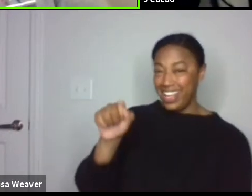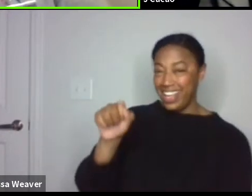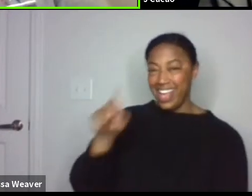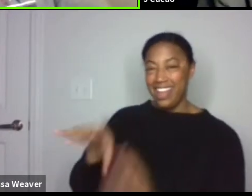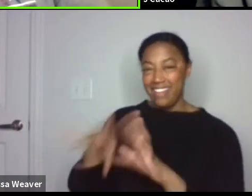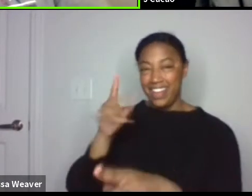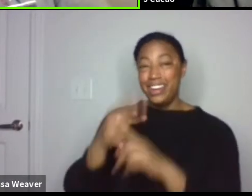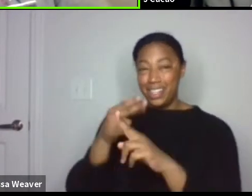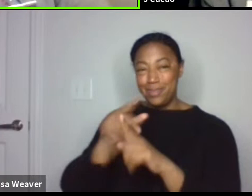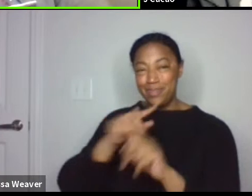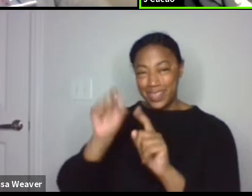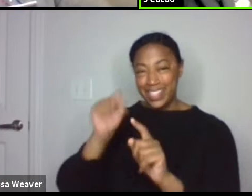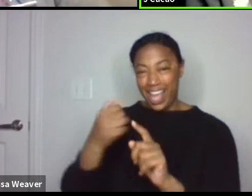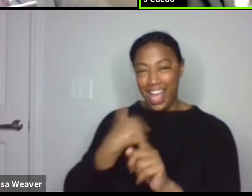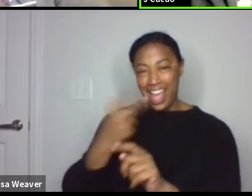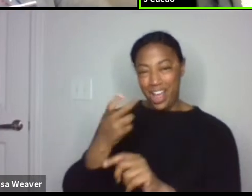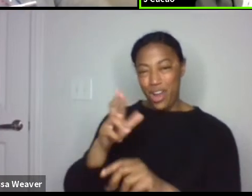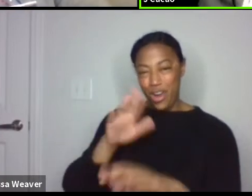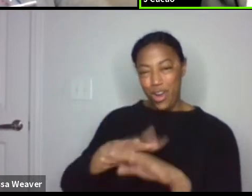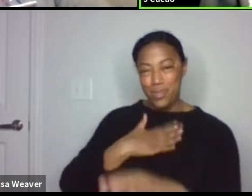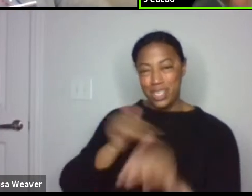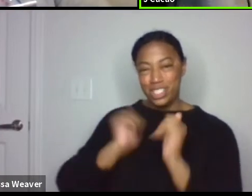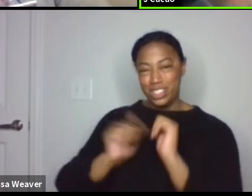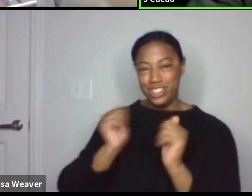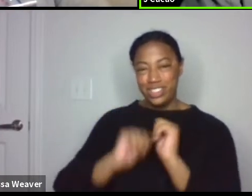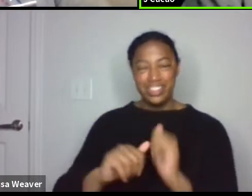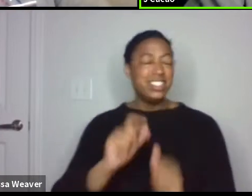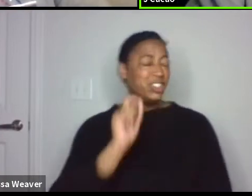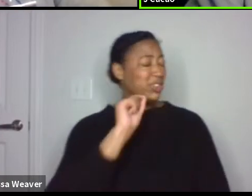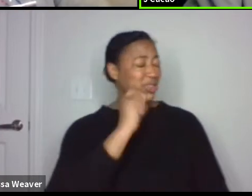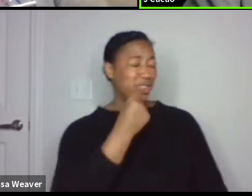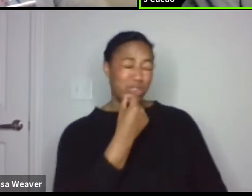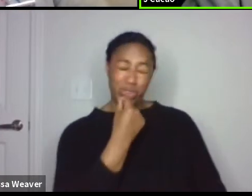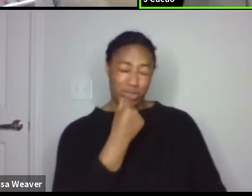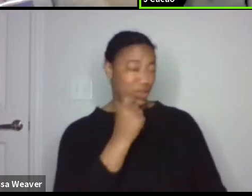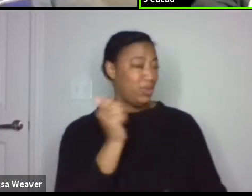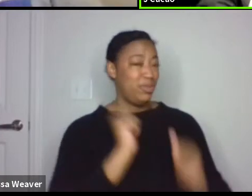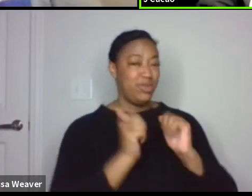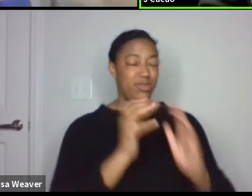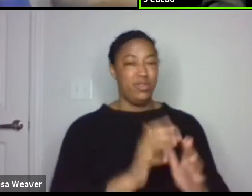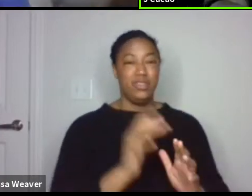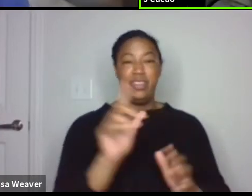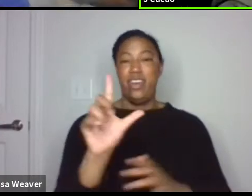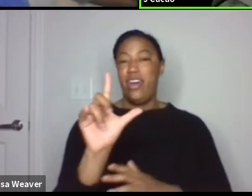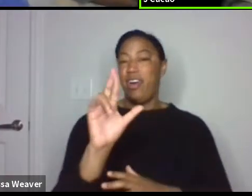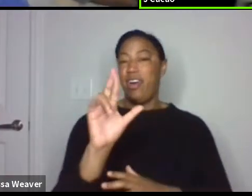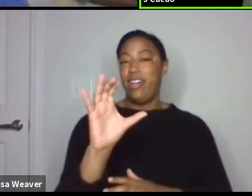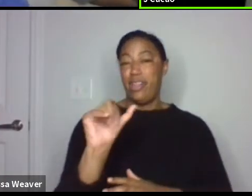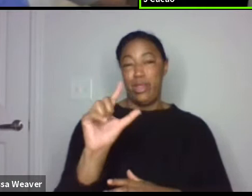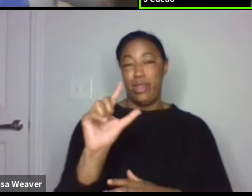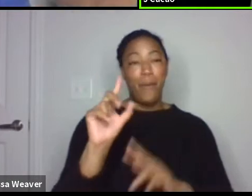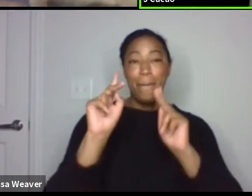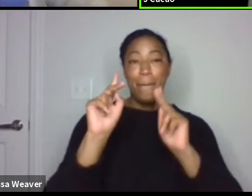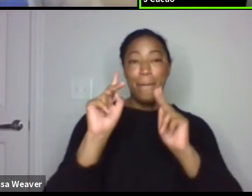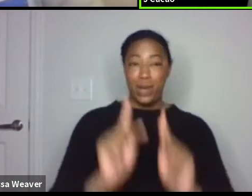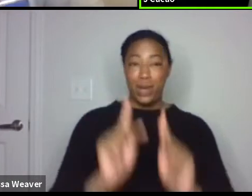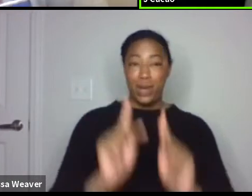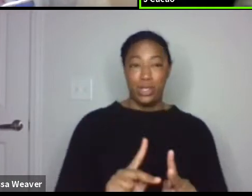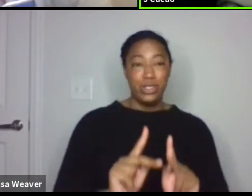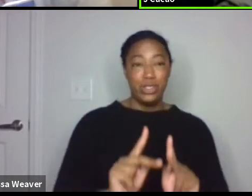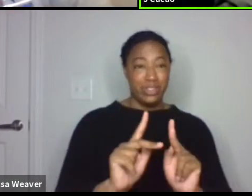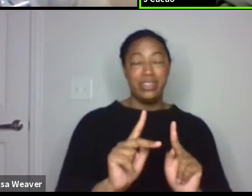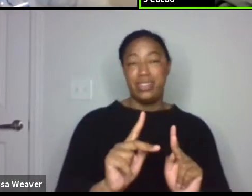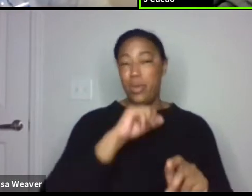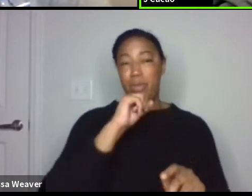sure. Yeah, yeah, I had her on the she's show. a dope artist, man. She's extremely lyrical. She's dope, man. So I would love the opportunity to work with